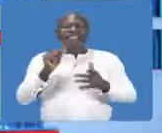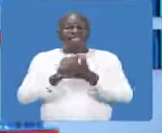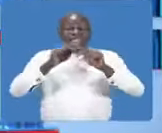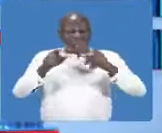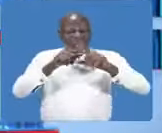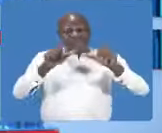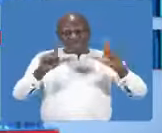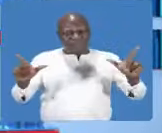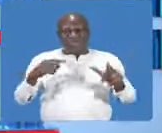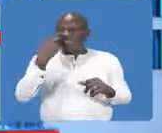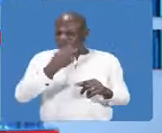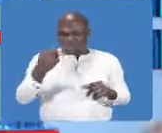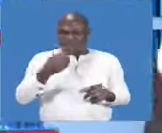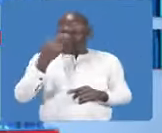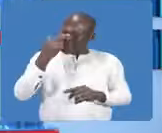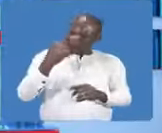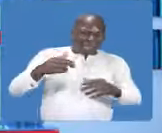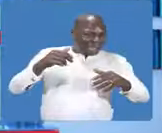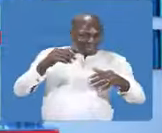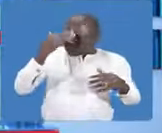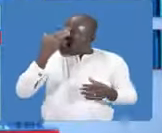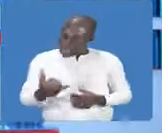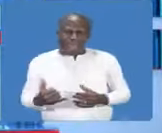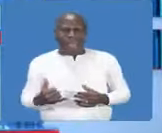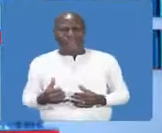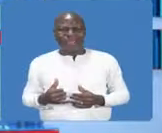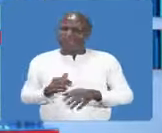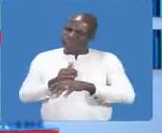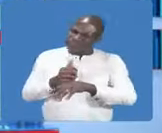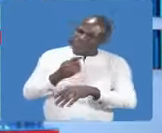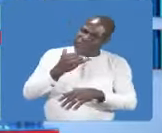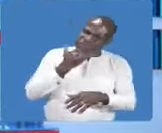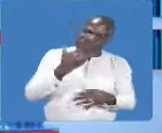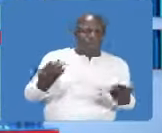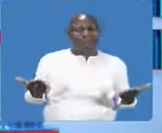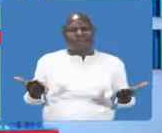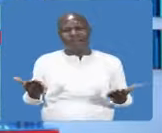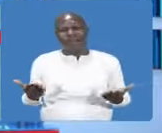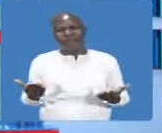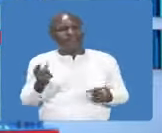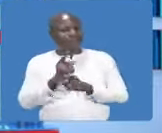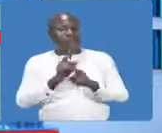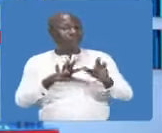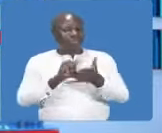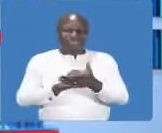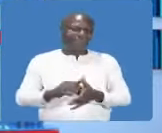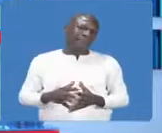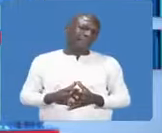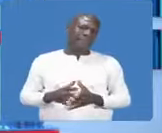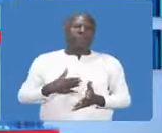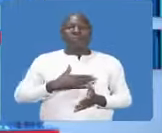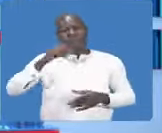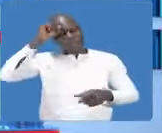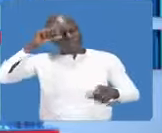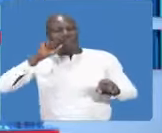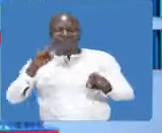mo ka no o de ye rough na o prove se sa de na o mo ye no o mo boa and there ade bia na o mo ye ni sa keke bi nu